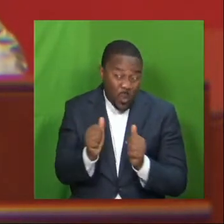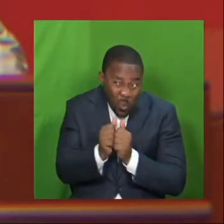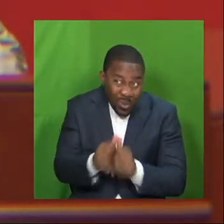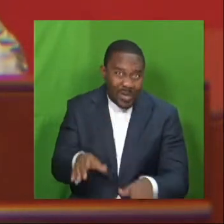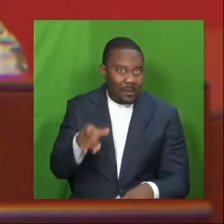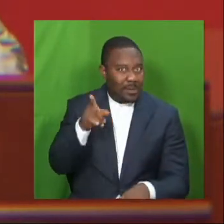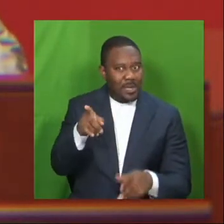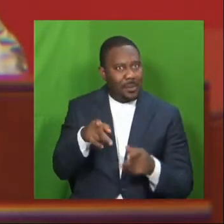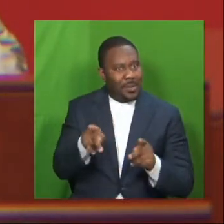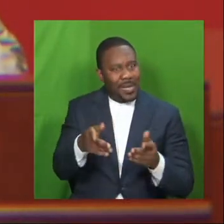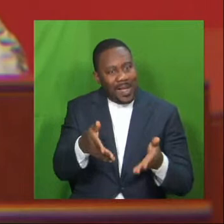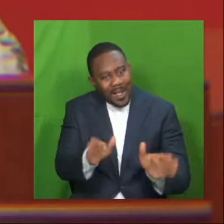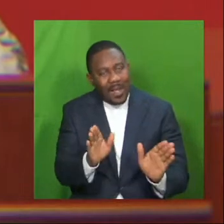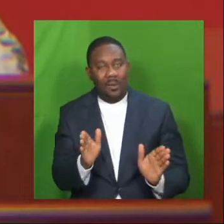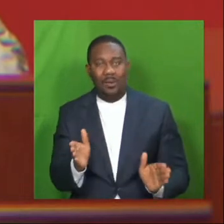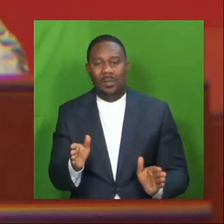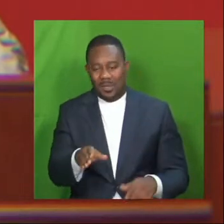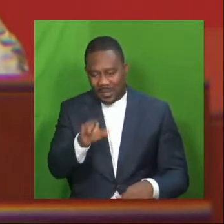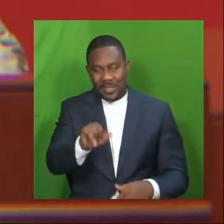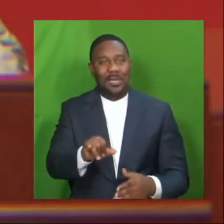That needs evidence.